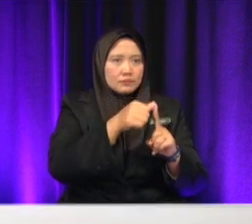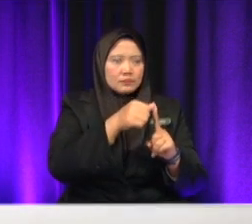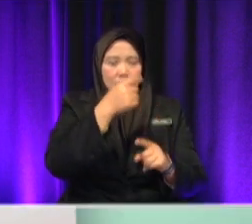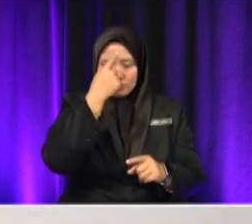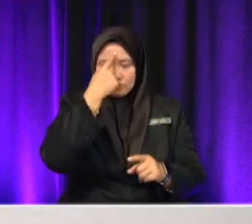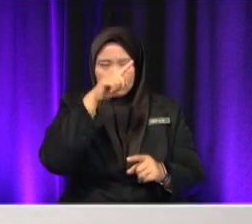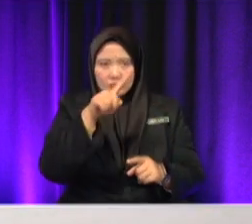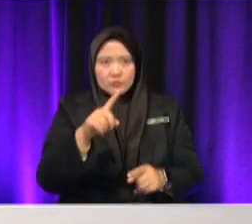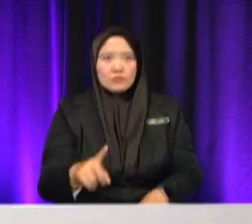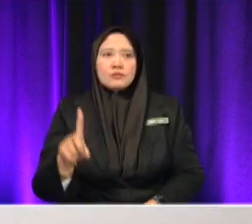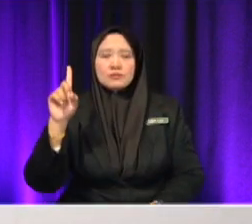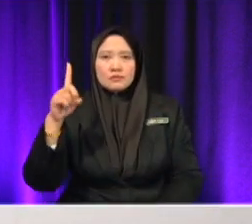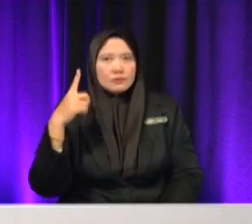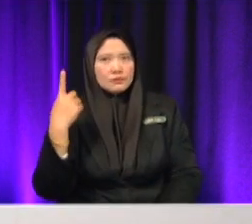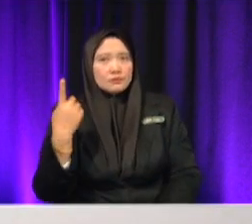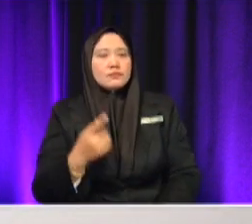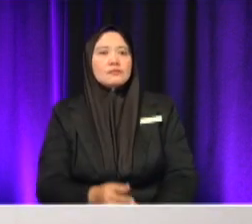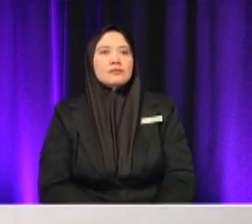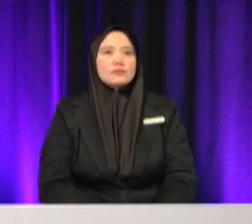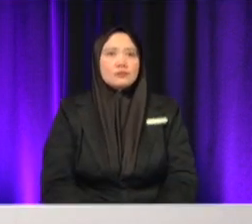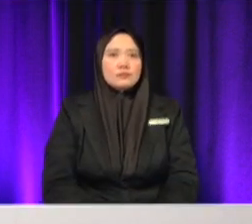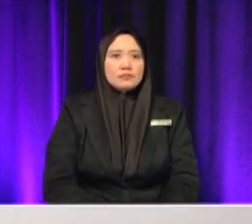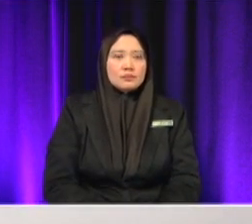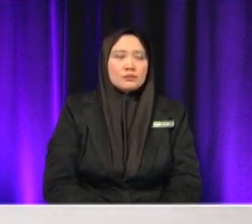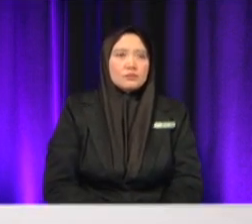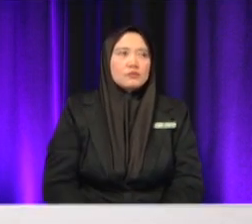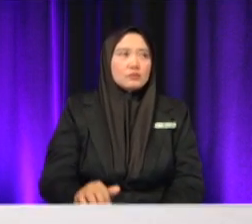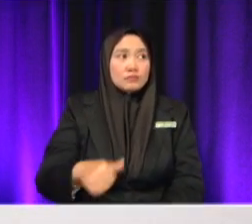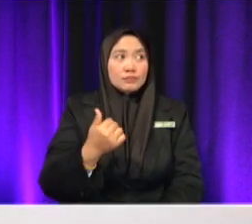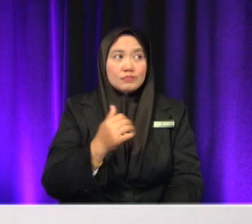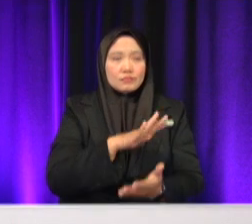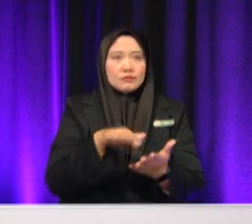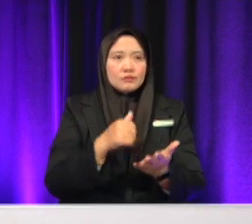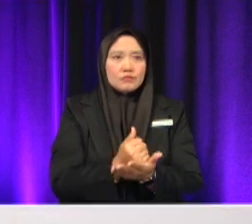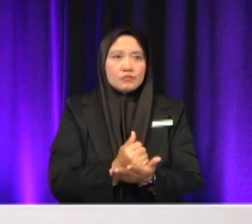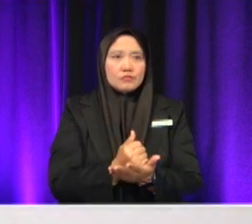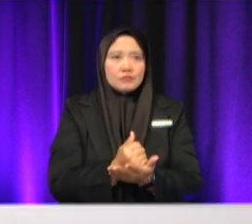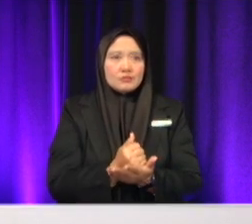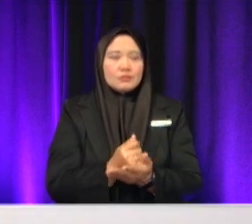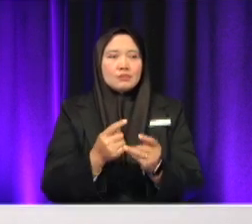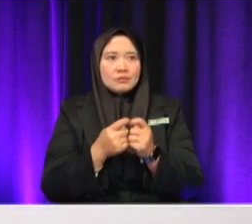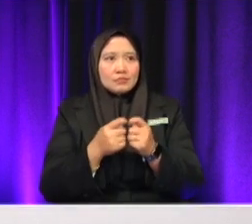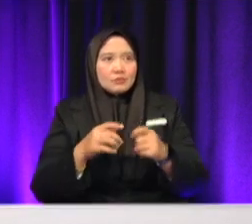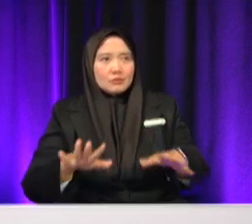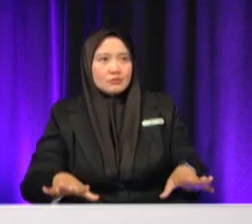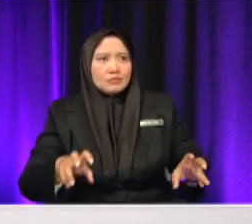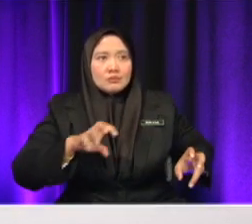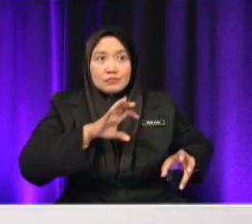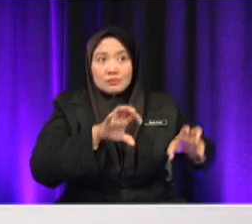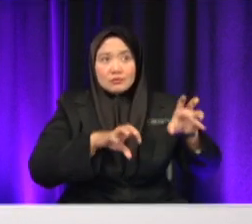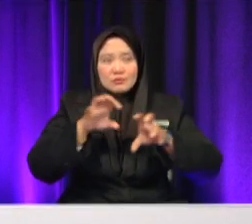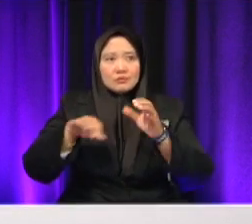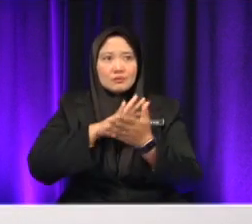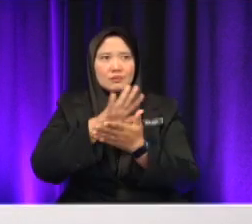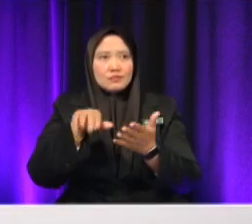help families that are in financial trouble. So good job, guys. You managed to unscramble all Yes. 4 words. I